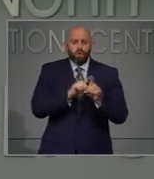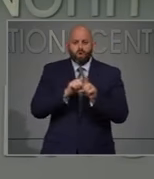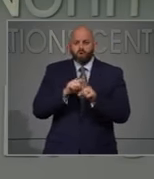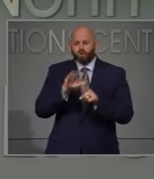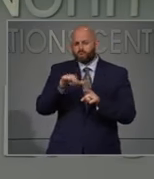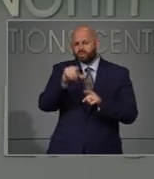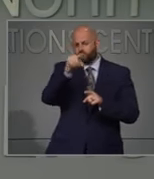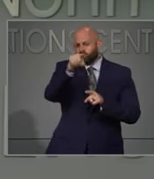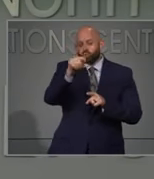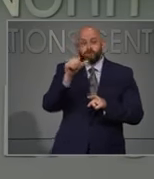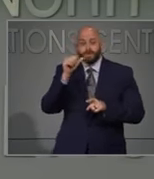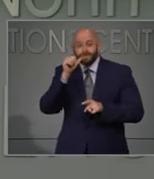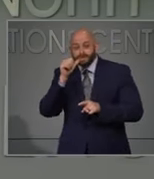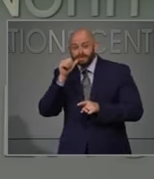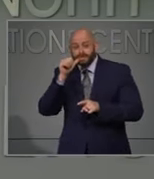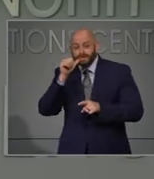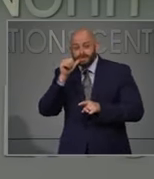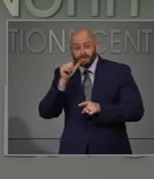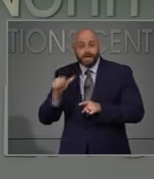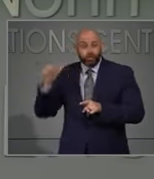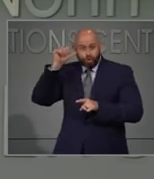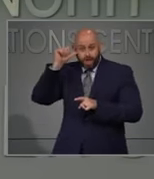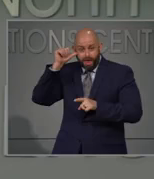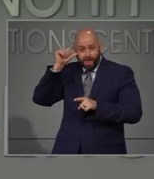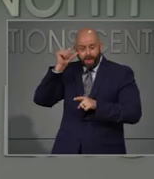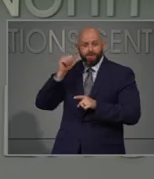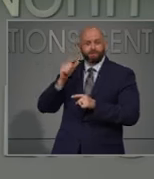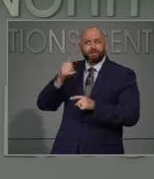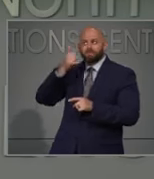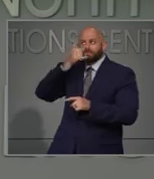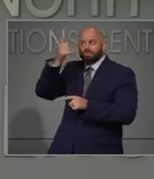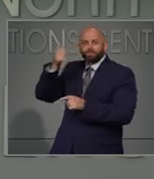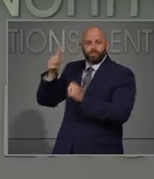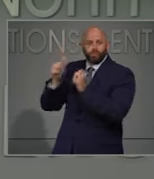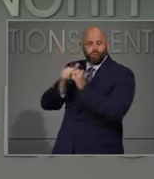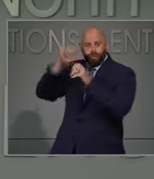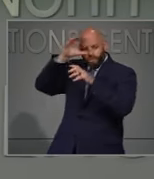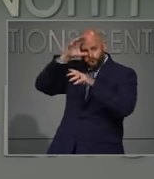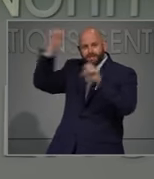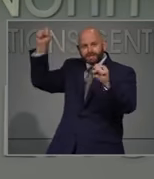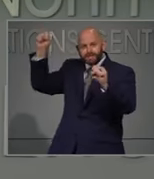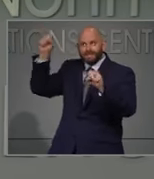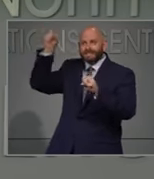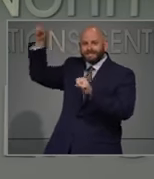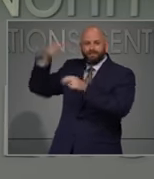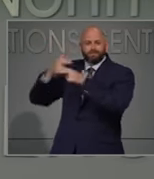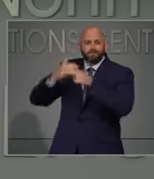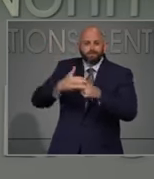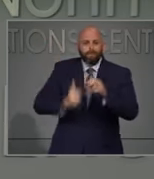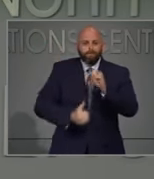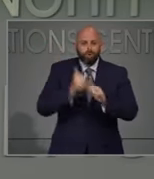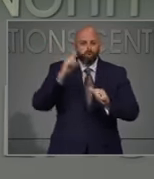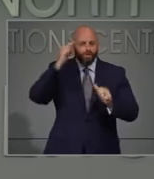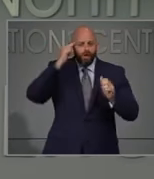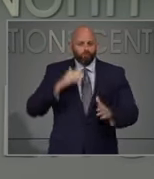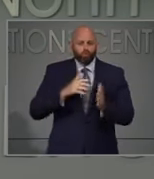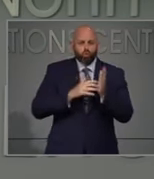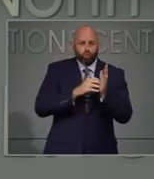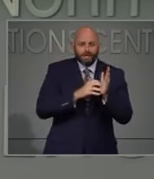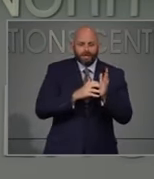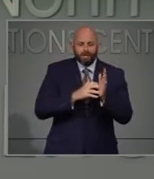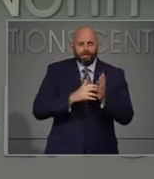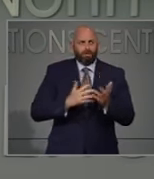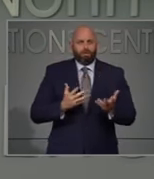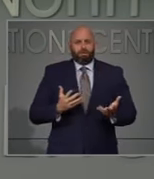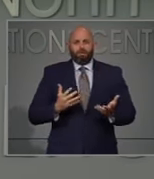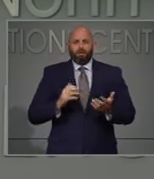he referred to most of the nation's governors as weak? And what is your response to the president as far as how you